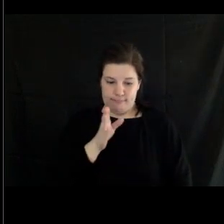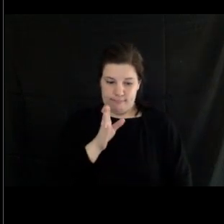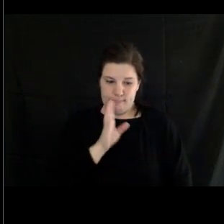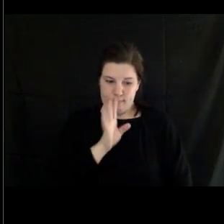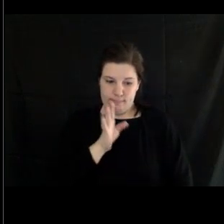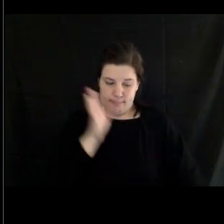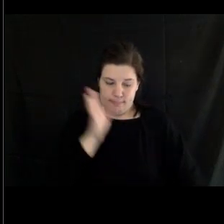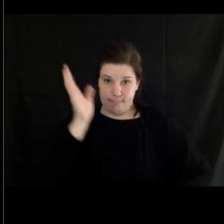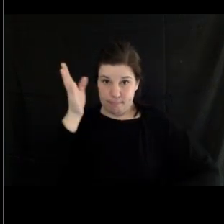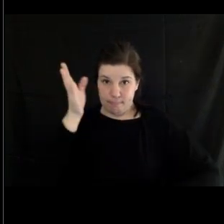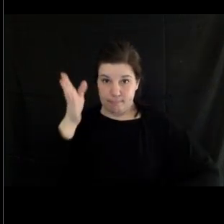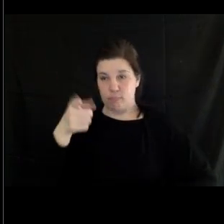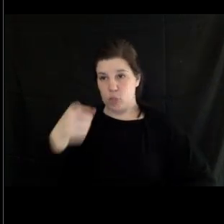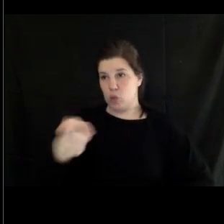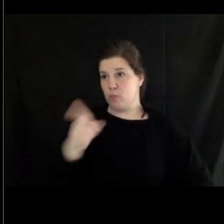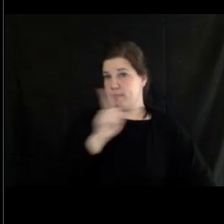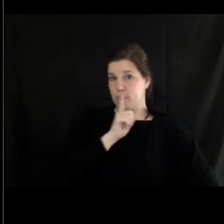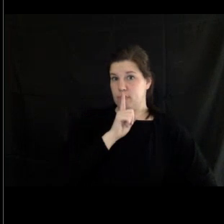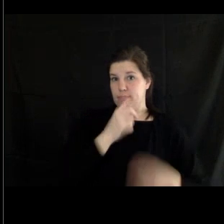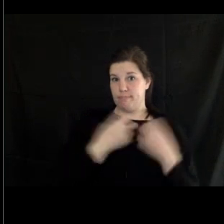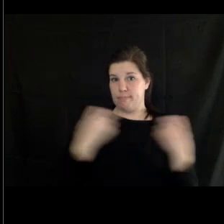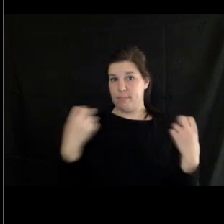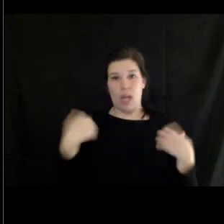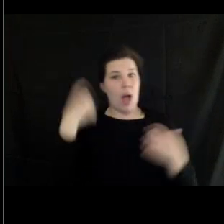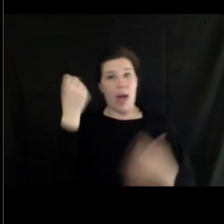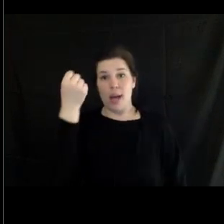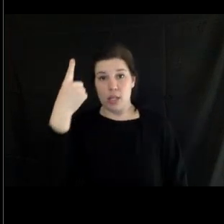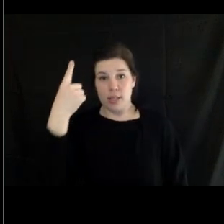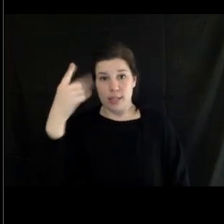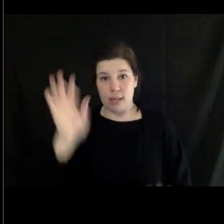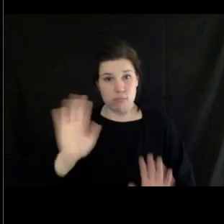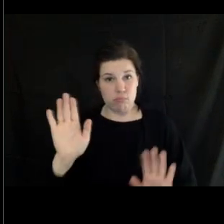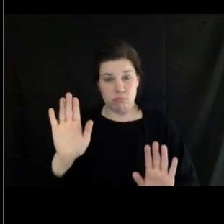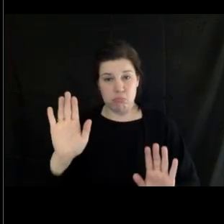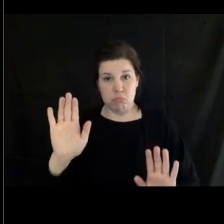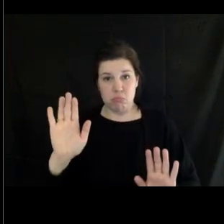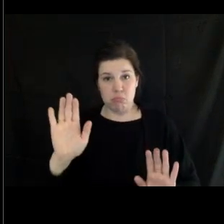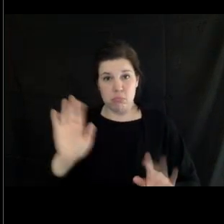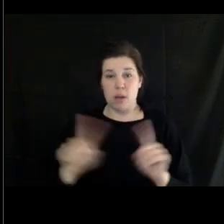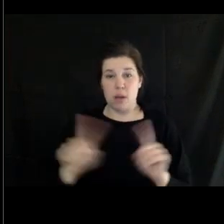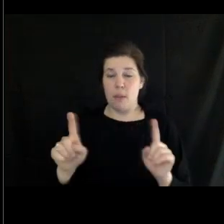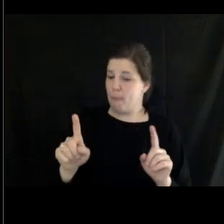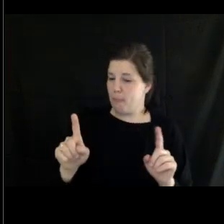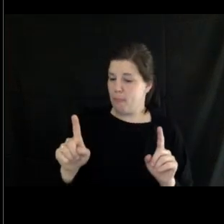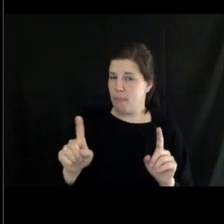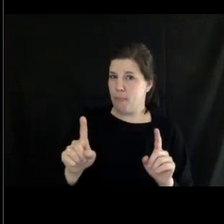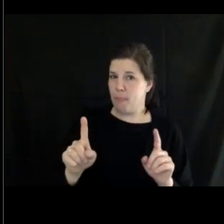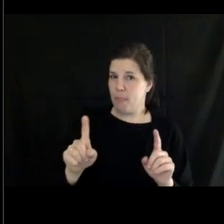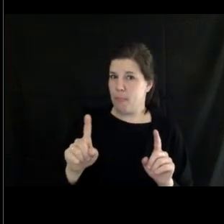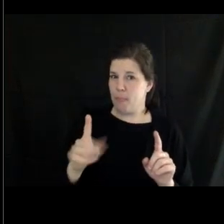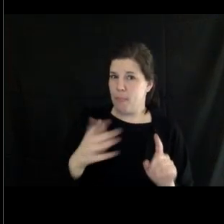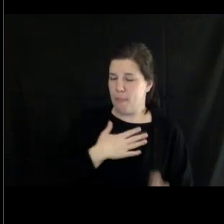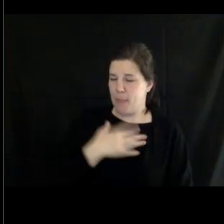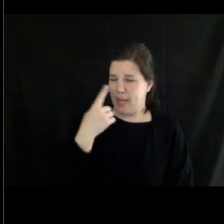no rebuttal back. And I understand why. I'm not beating you guys up. Also, in my last 46